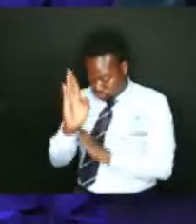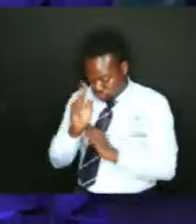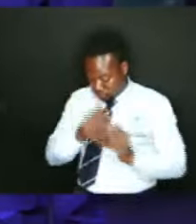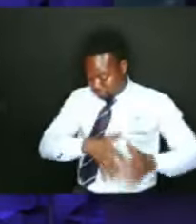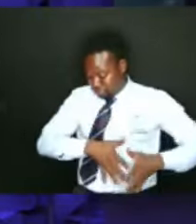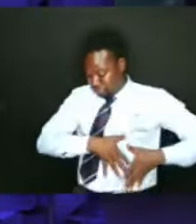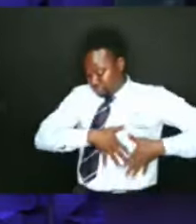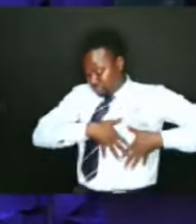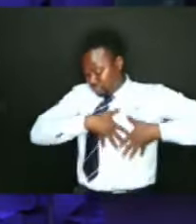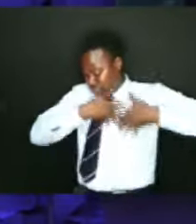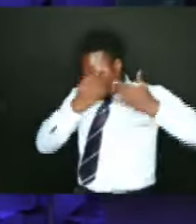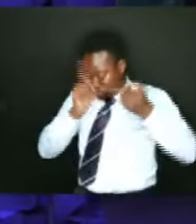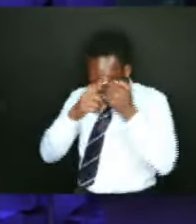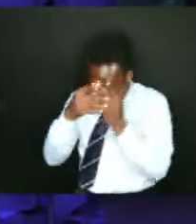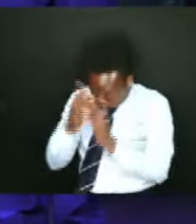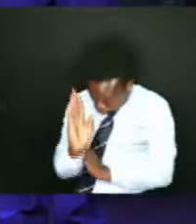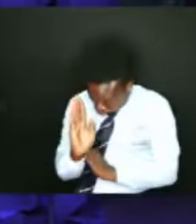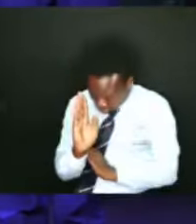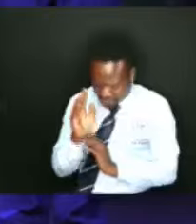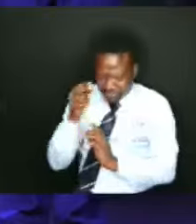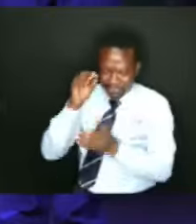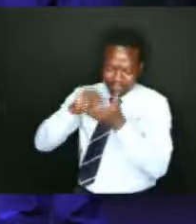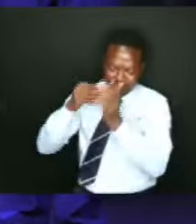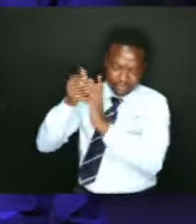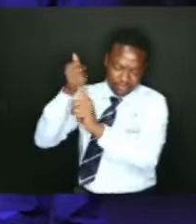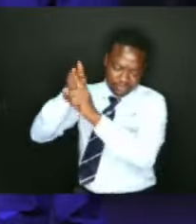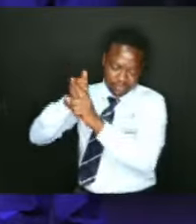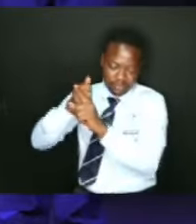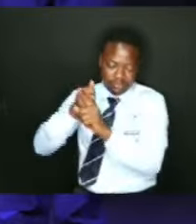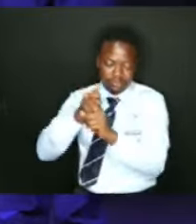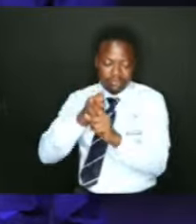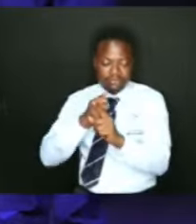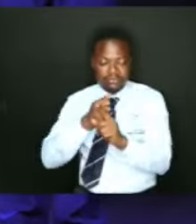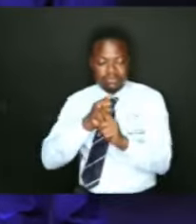the Lord, He forgives us.